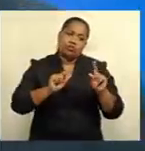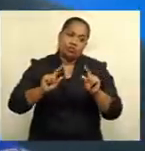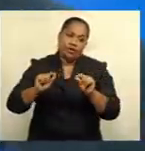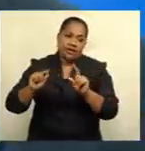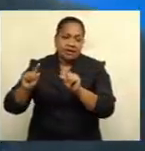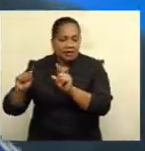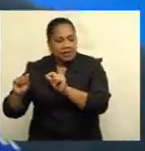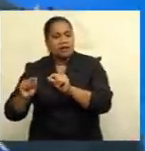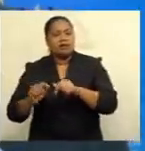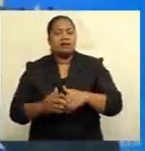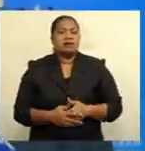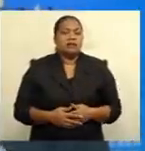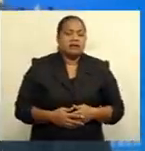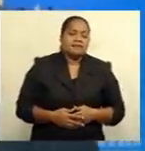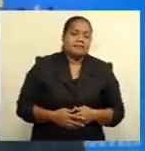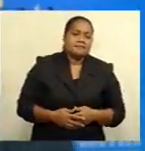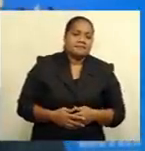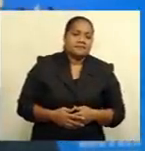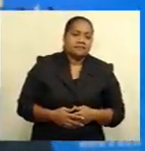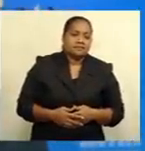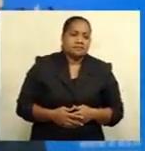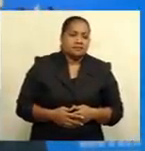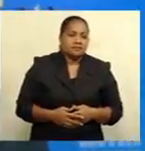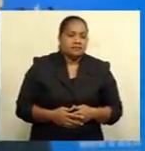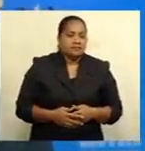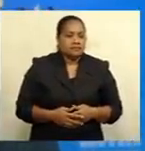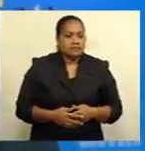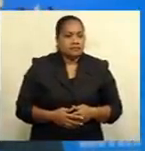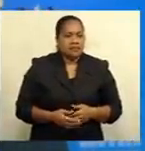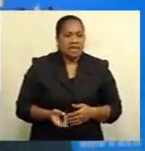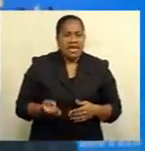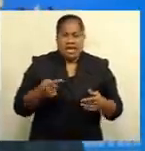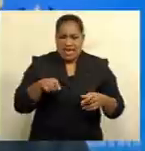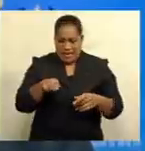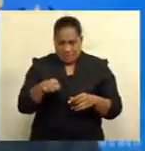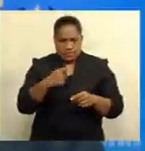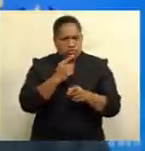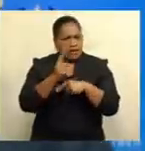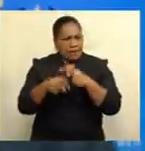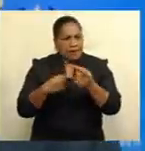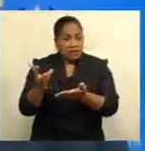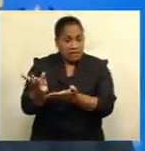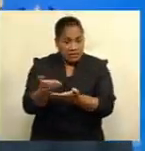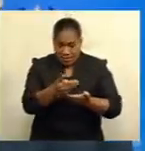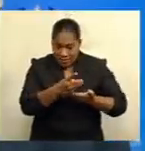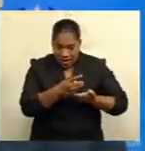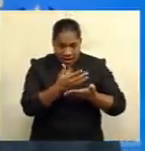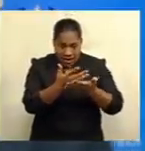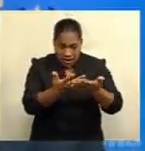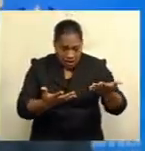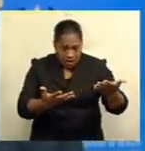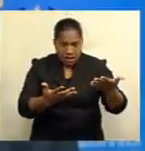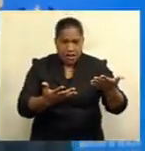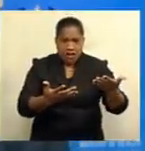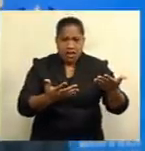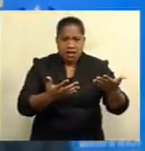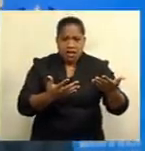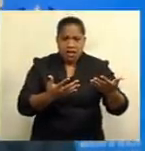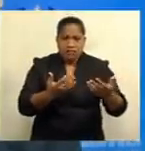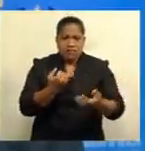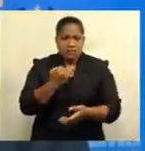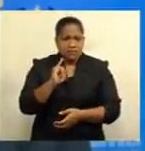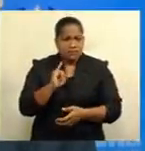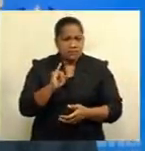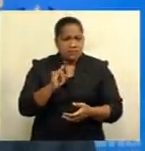doing, and noting that the data being represented was actually flawed, was